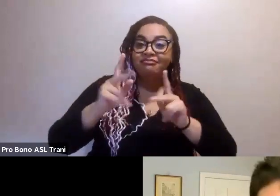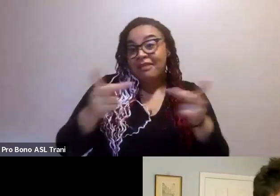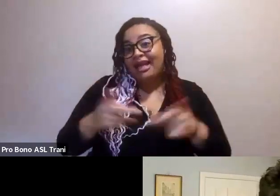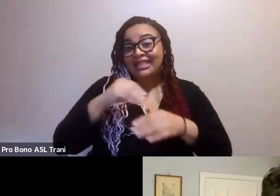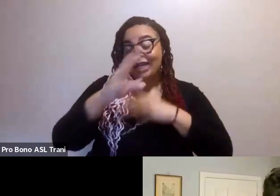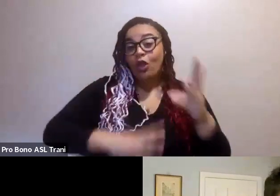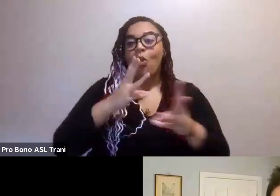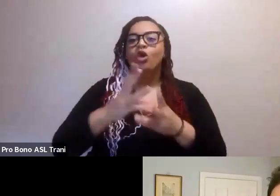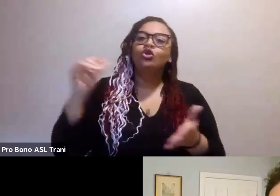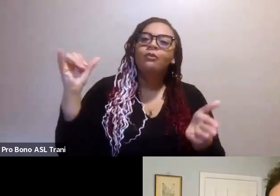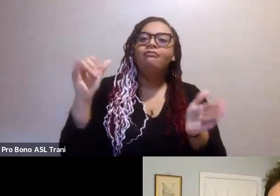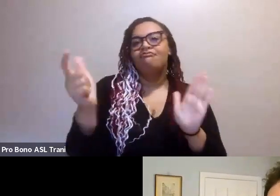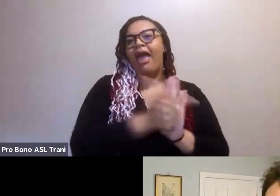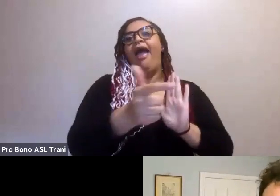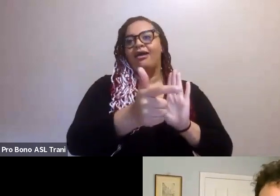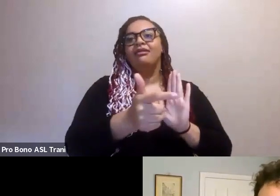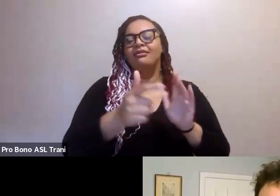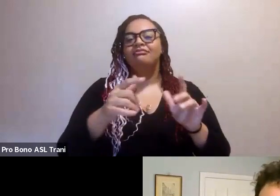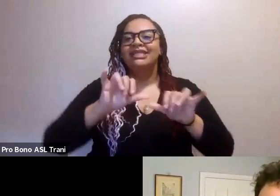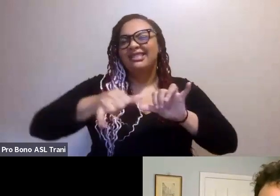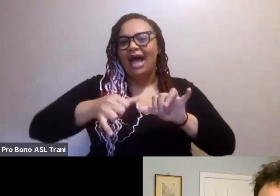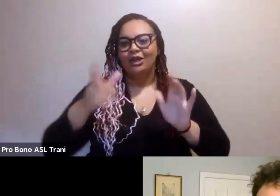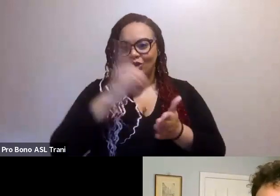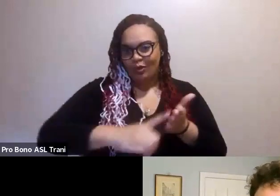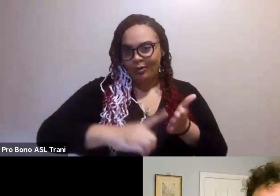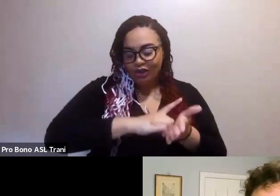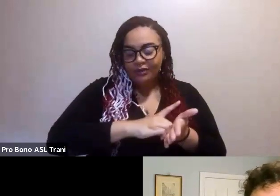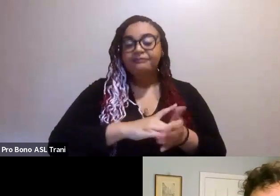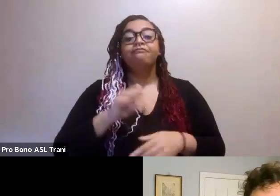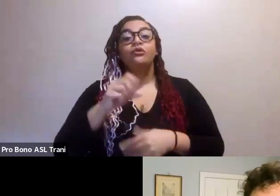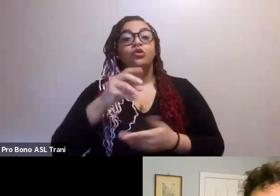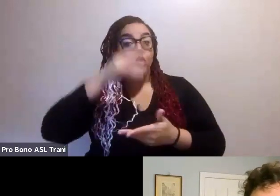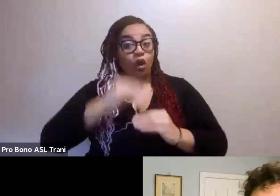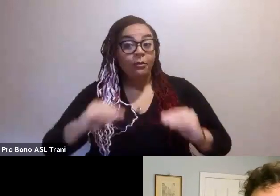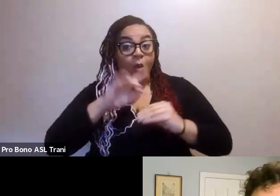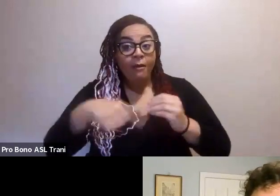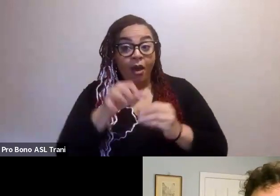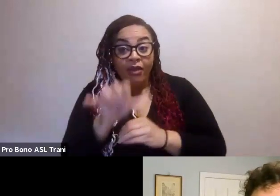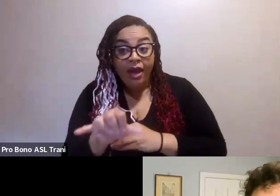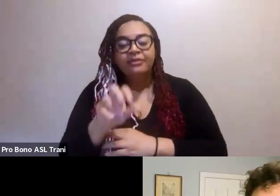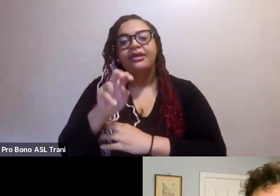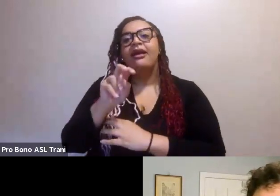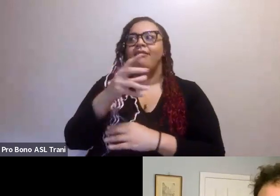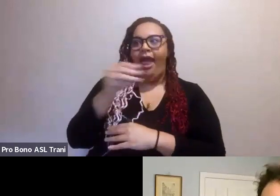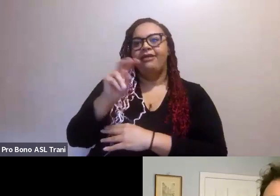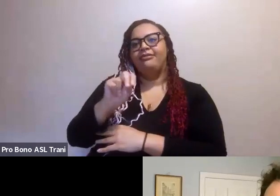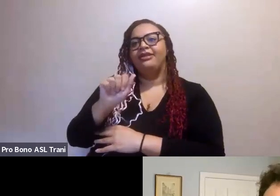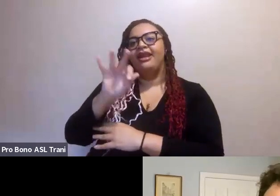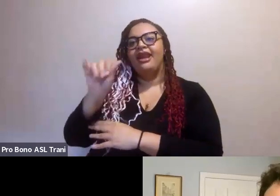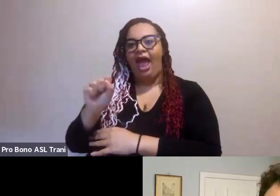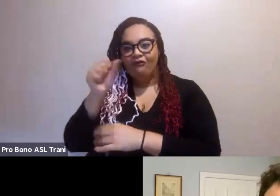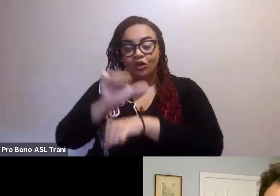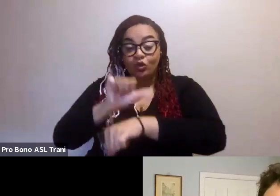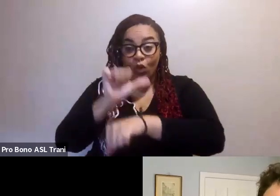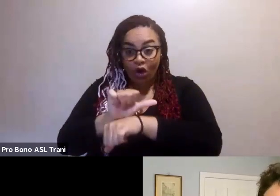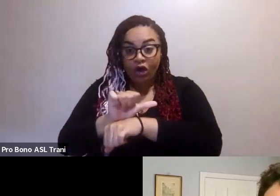about that and to learn about the other places in the United States that are considering such legislation and NAAFA's work with our colleagues at FLAIR and with support